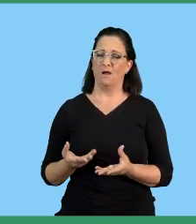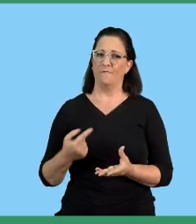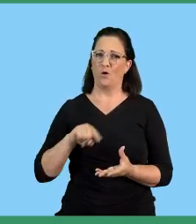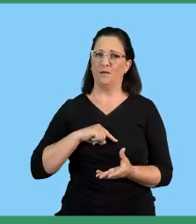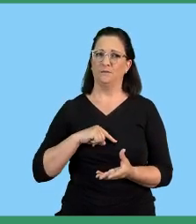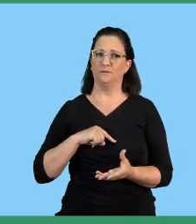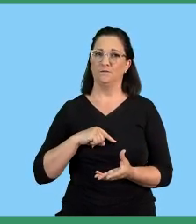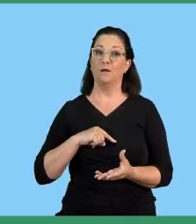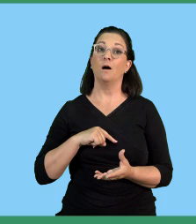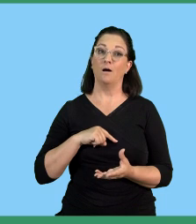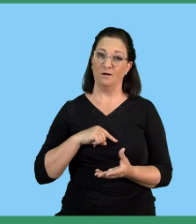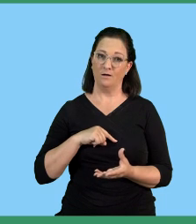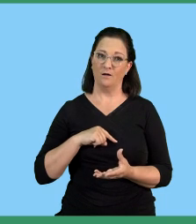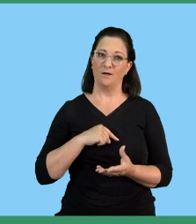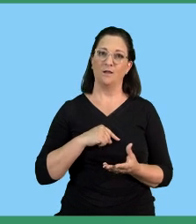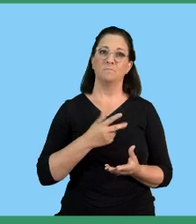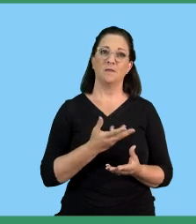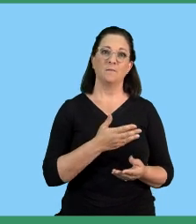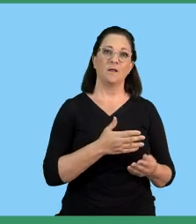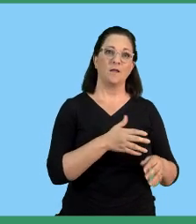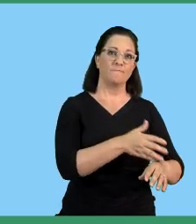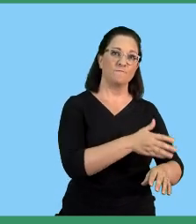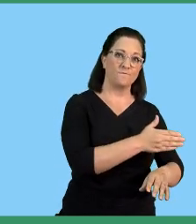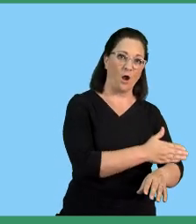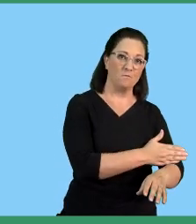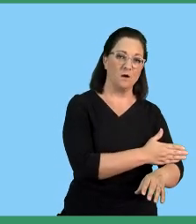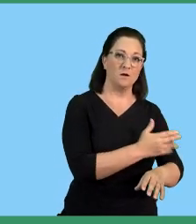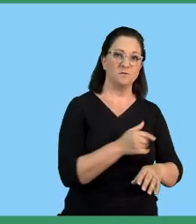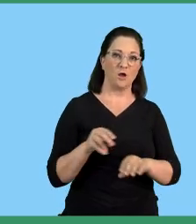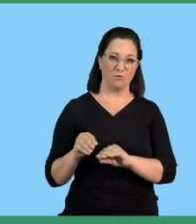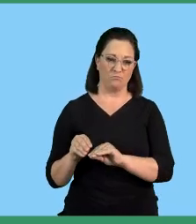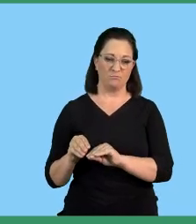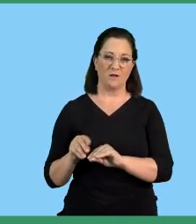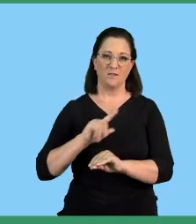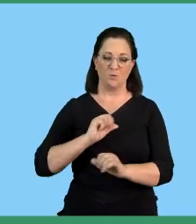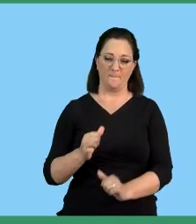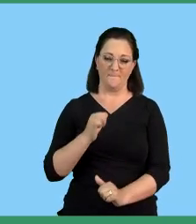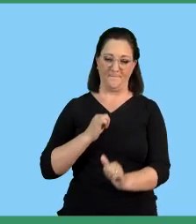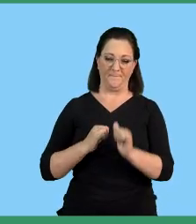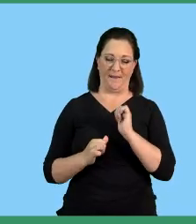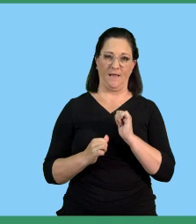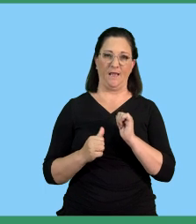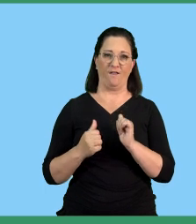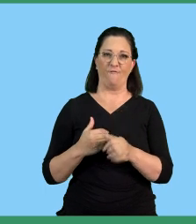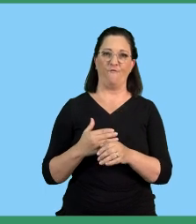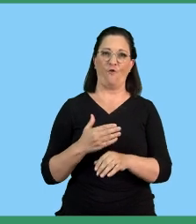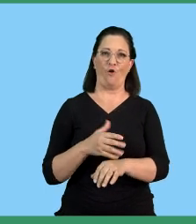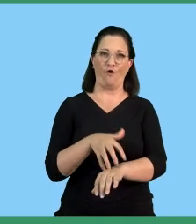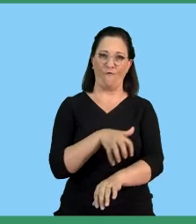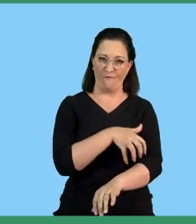is supplying us? The farmer was supplying us. So meaning now we are moving here. This would be what? We are doing